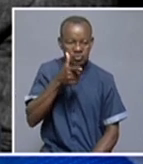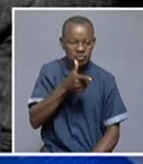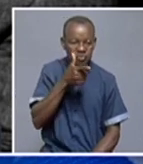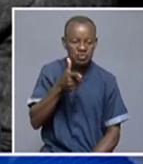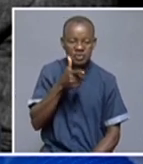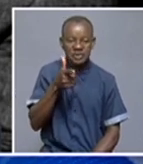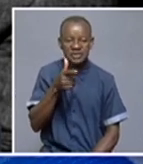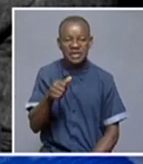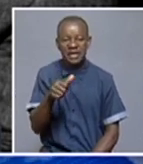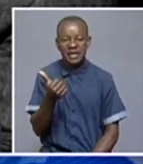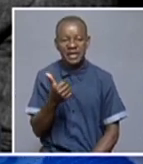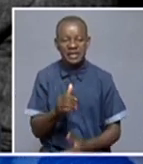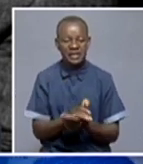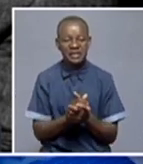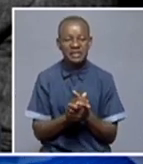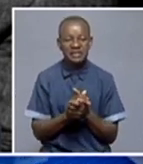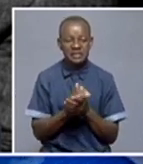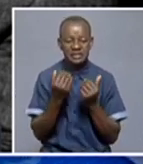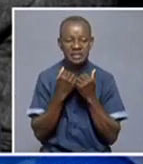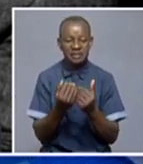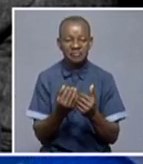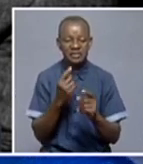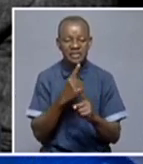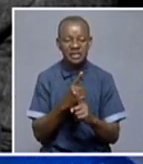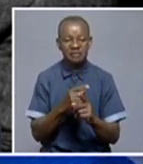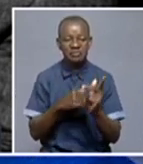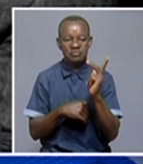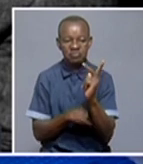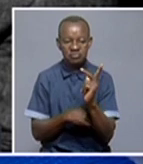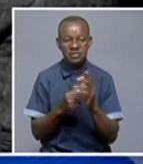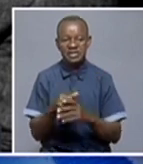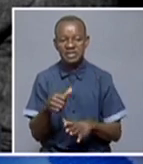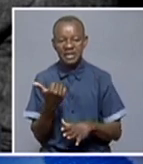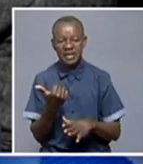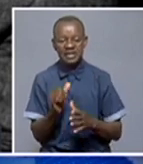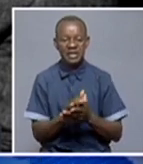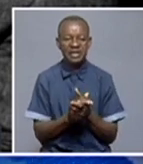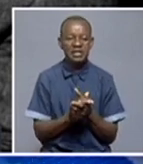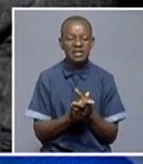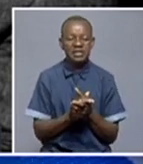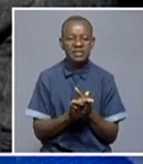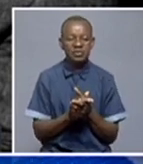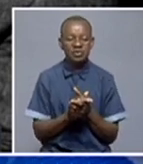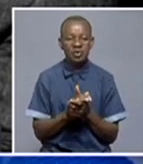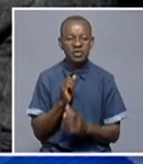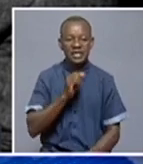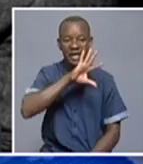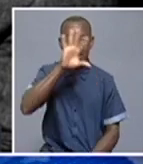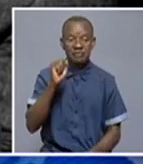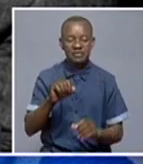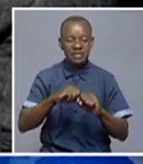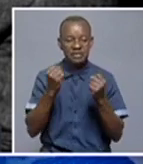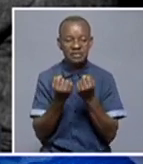eyes on the DRC right now. The African Union is here. The African Union, observation mission headed by former president